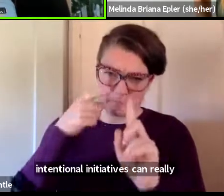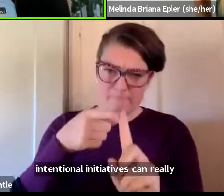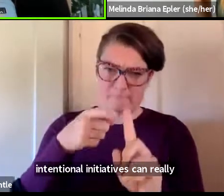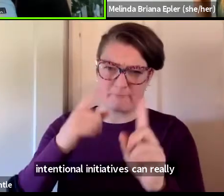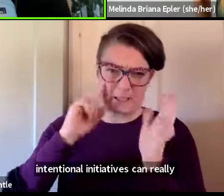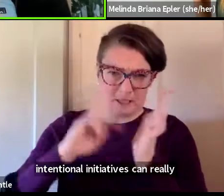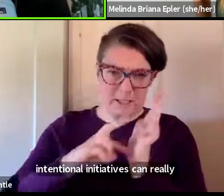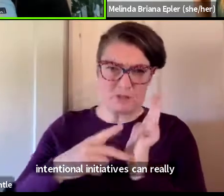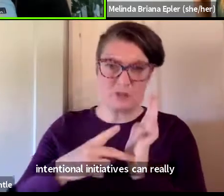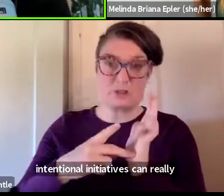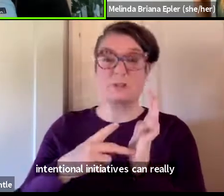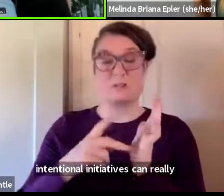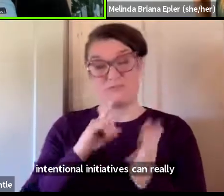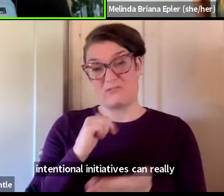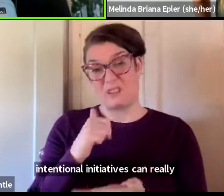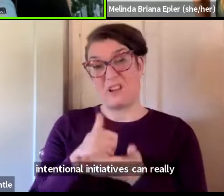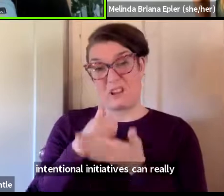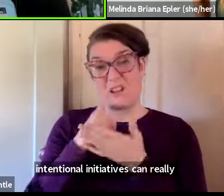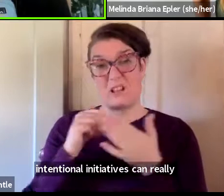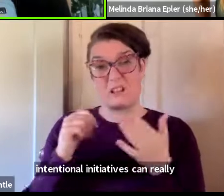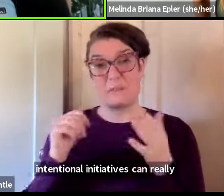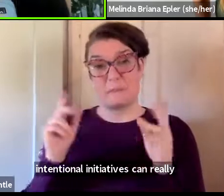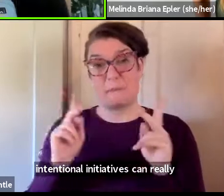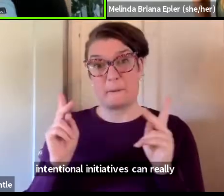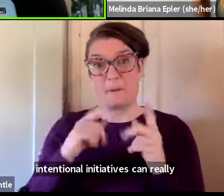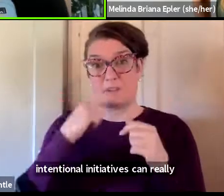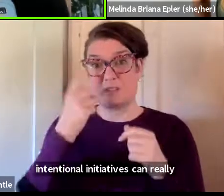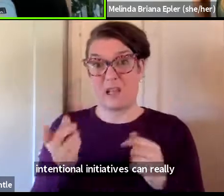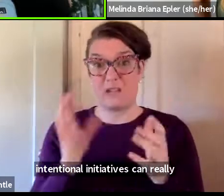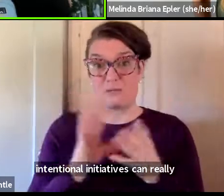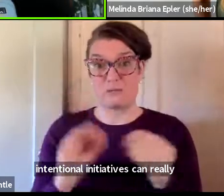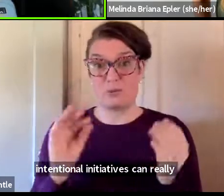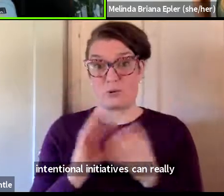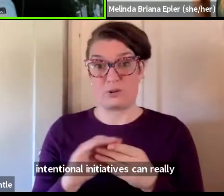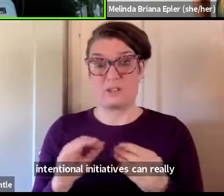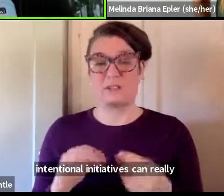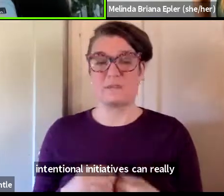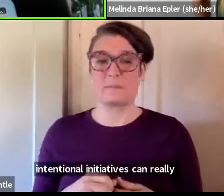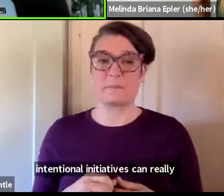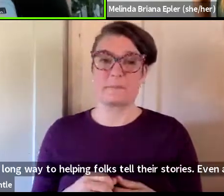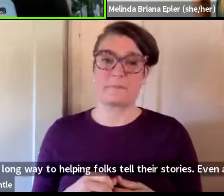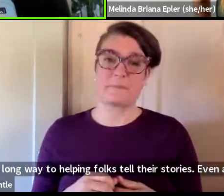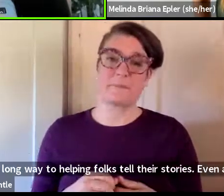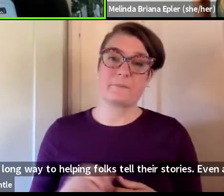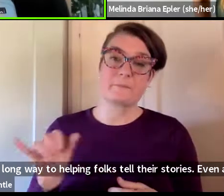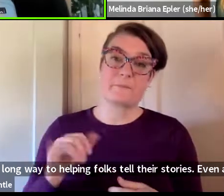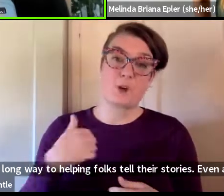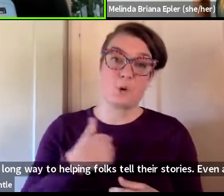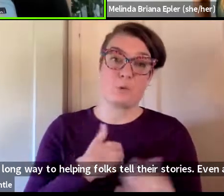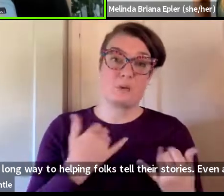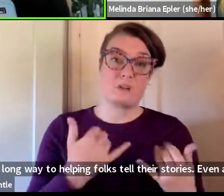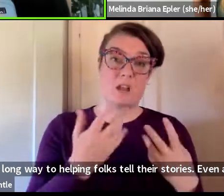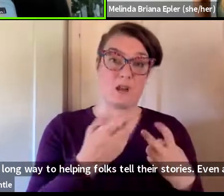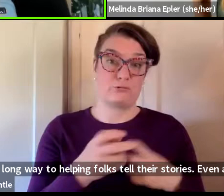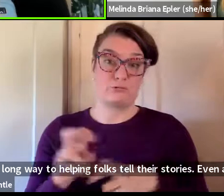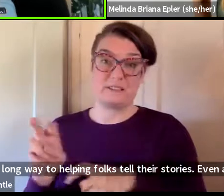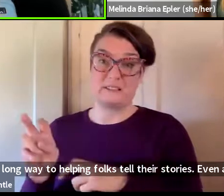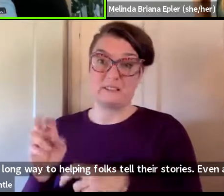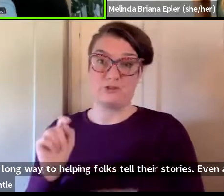folks, tell their stories. And even as we have, transitioned